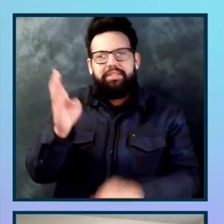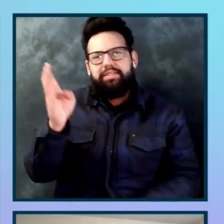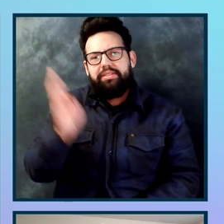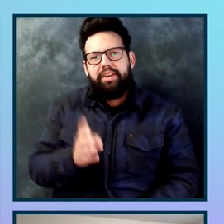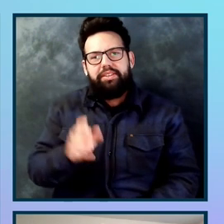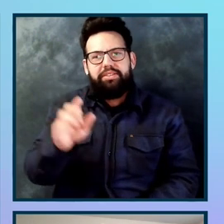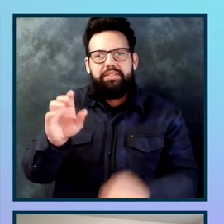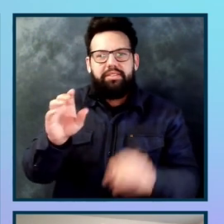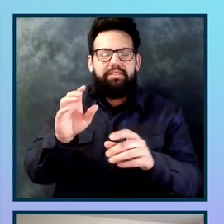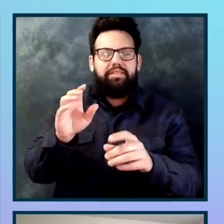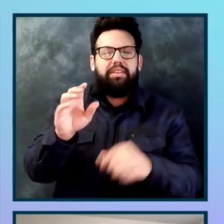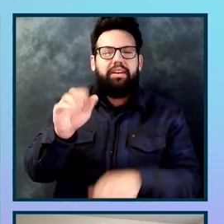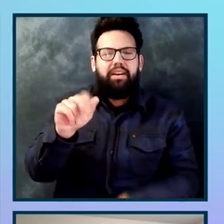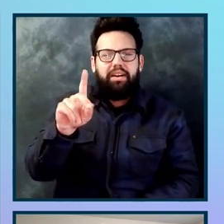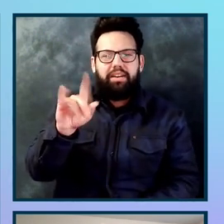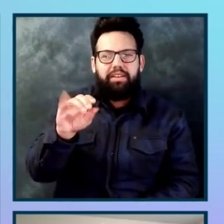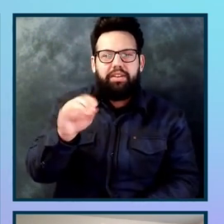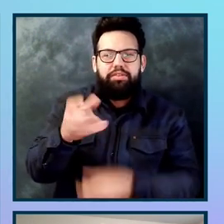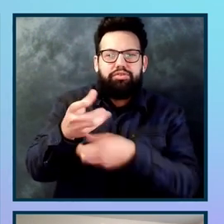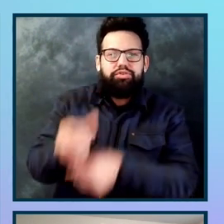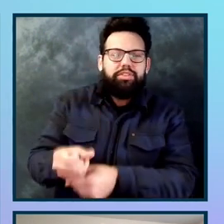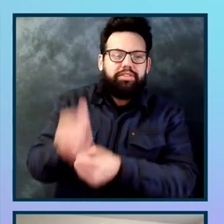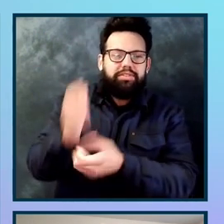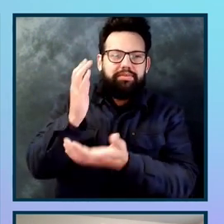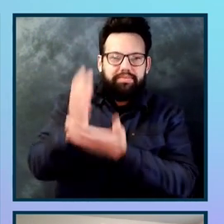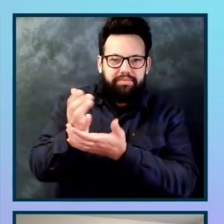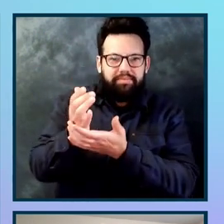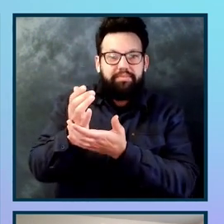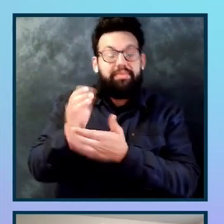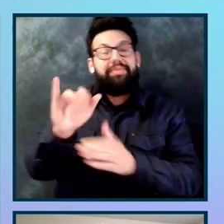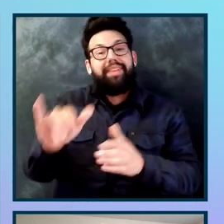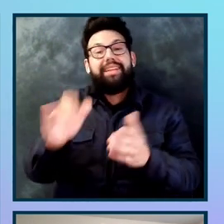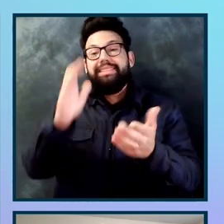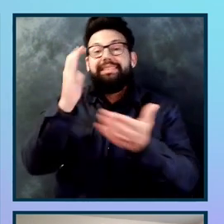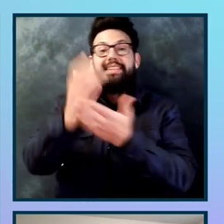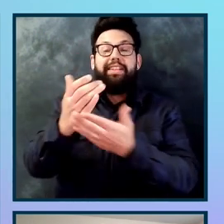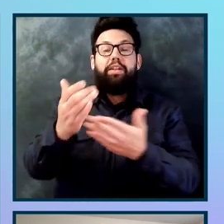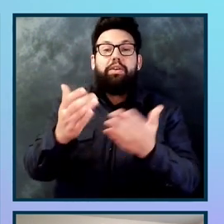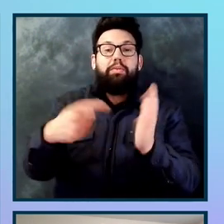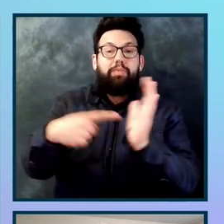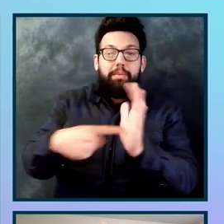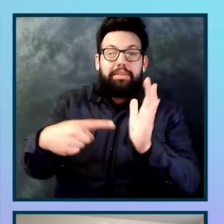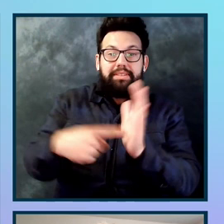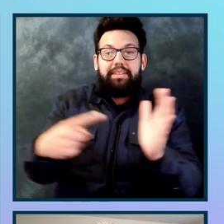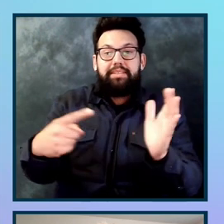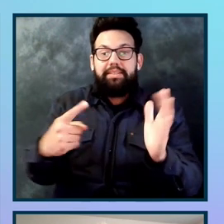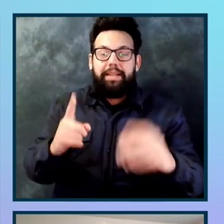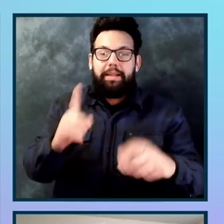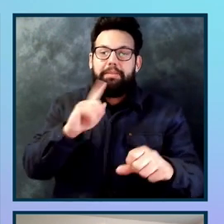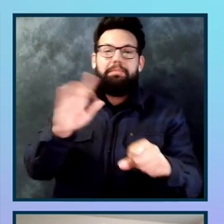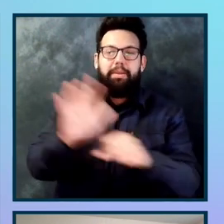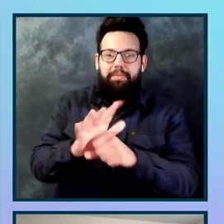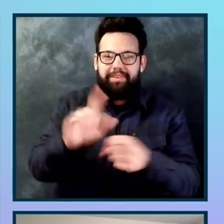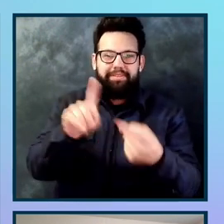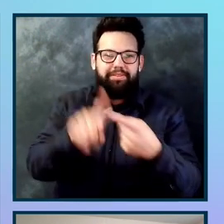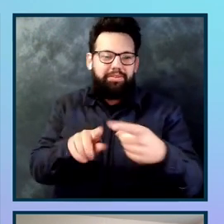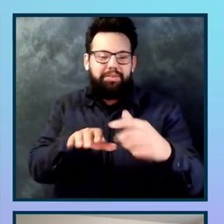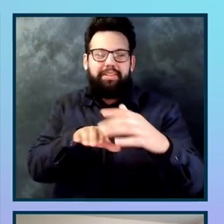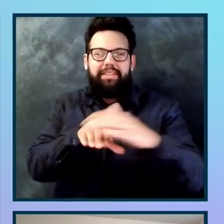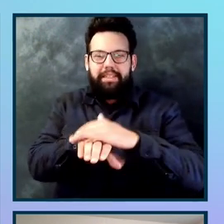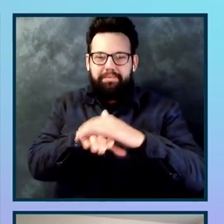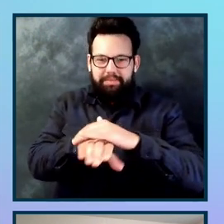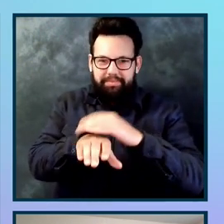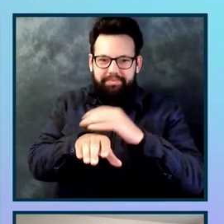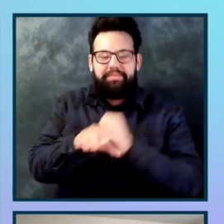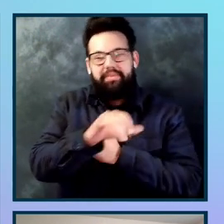Certification-AudioEye Trusted Graphic. The AudioEye Certification Seal represents a commitment to accessibility and digital inclusion. The AudioEye Certification